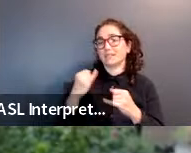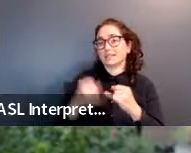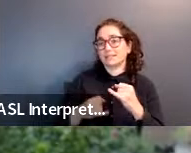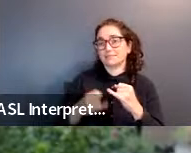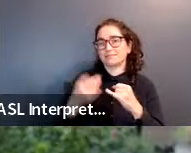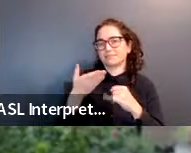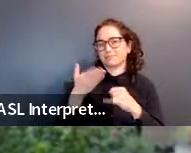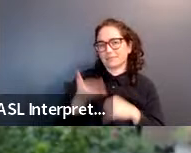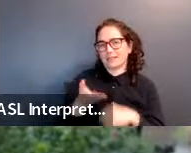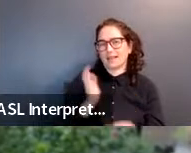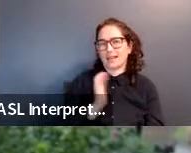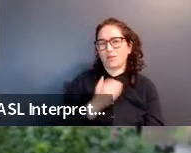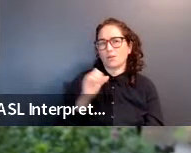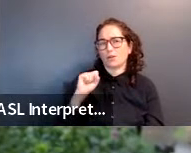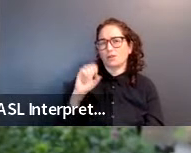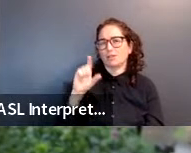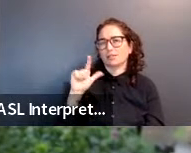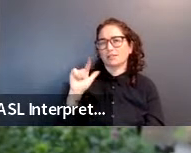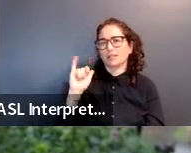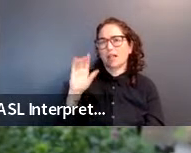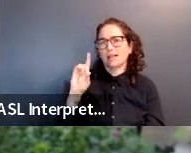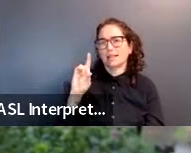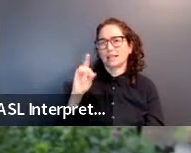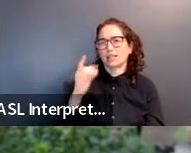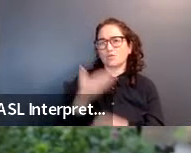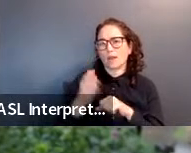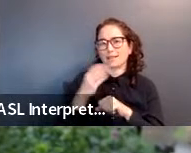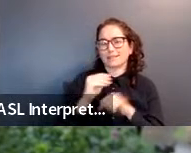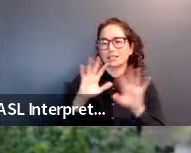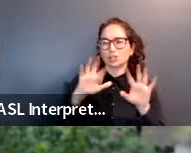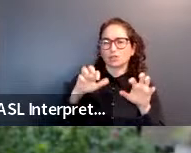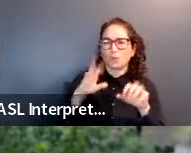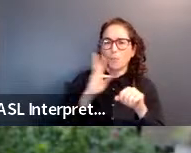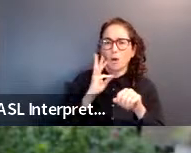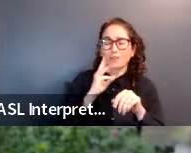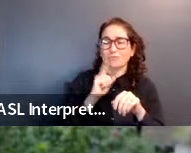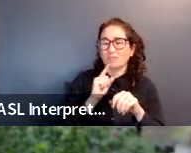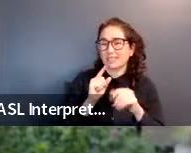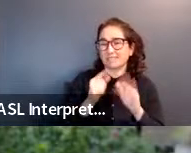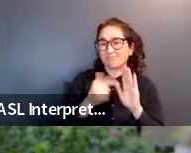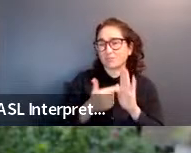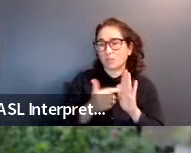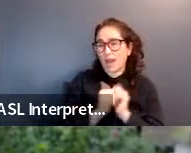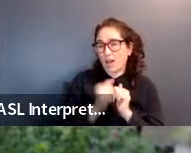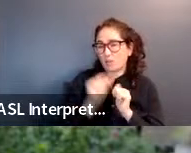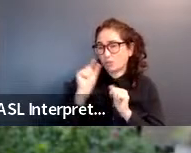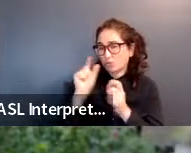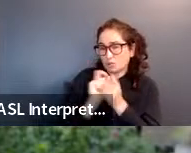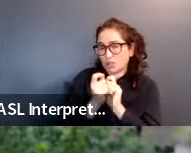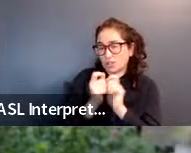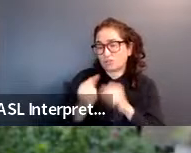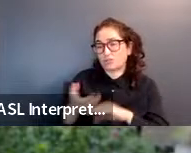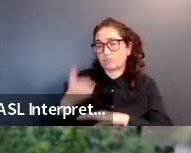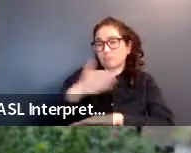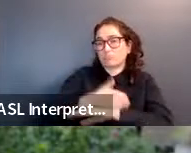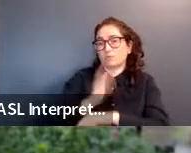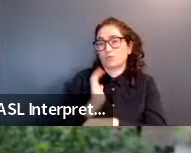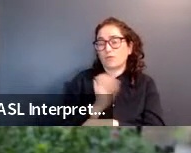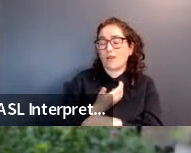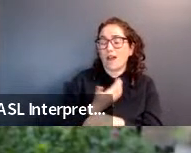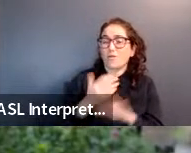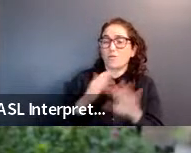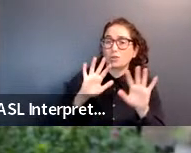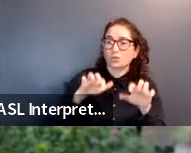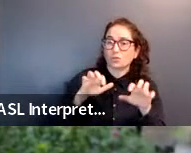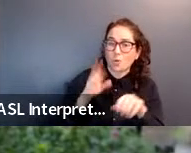our solid waste and stormwater for an example of how a small change could make improvements to our stormwater collection. While our